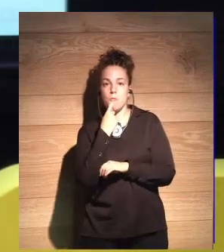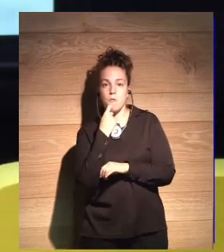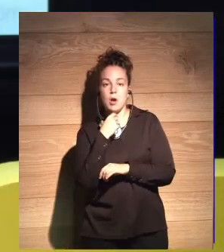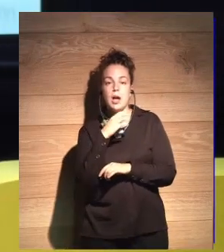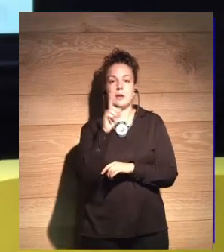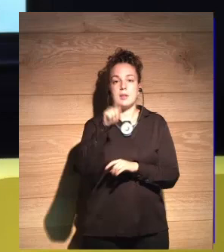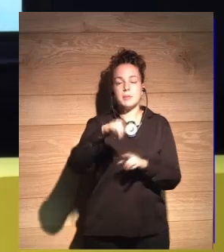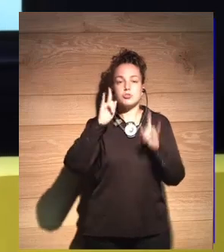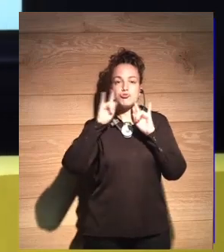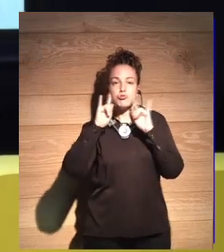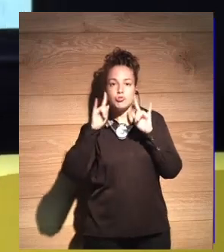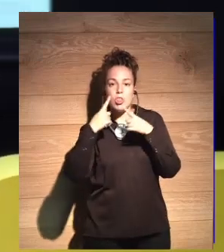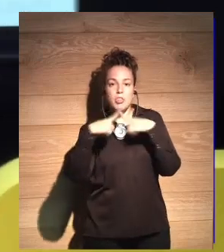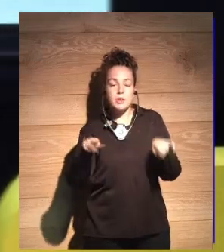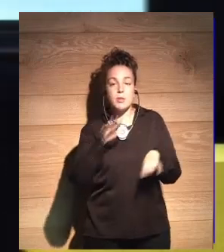hate C-3PO.